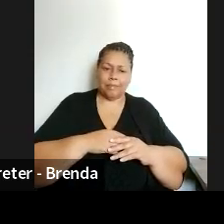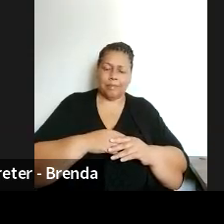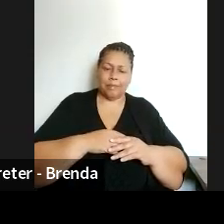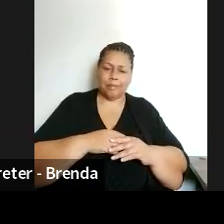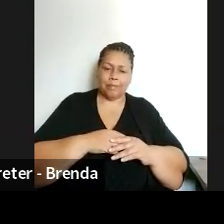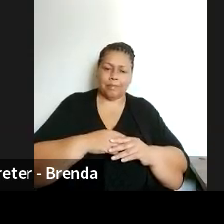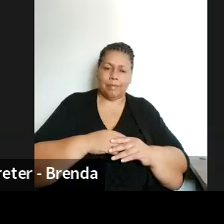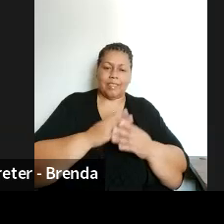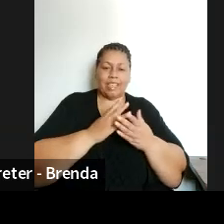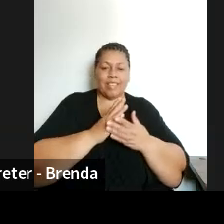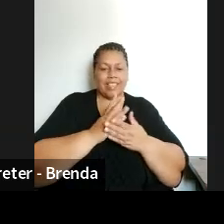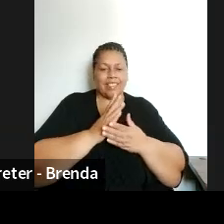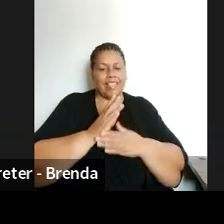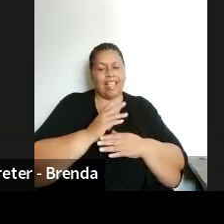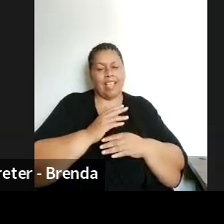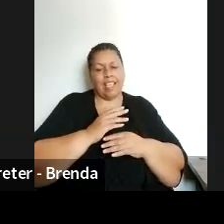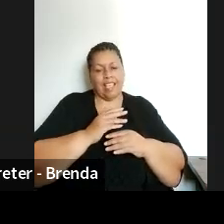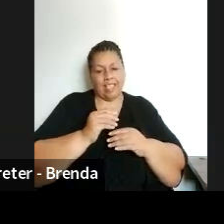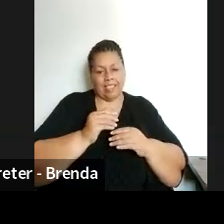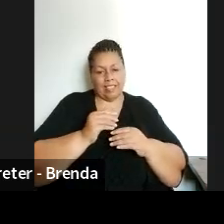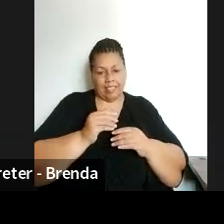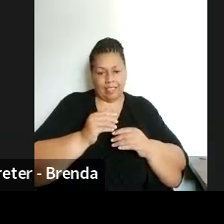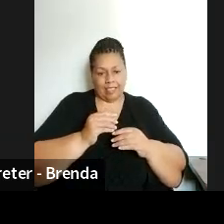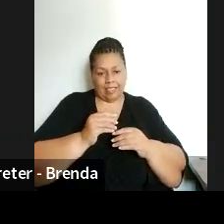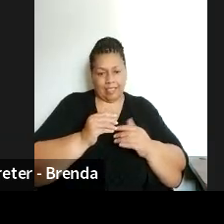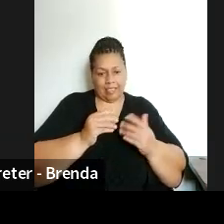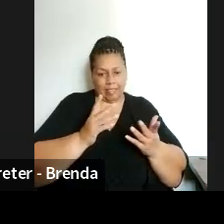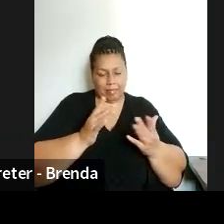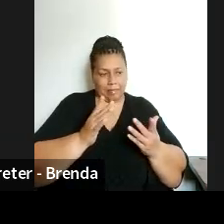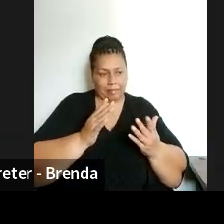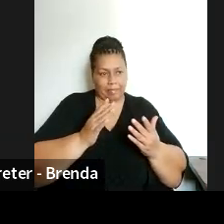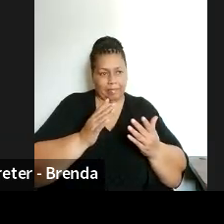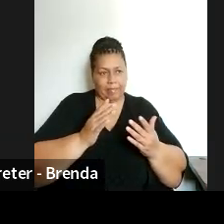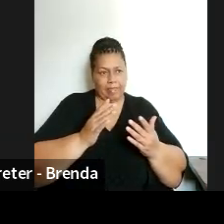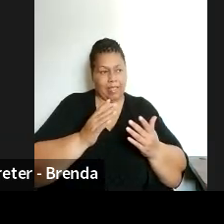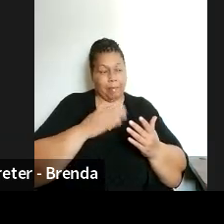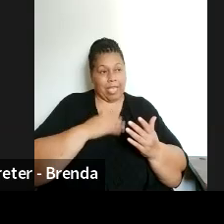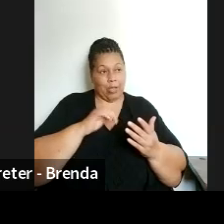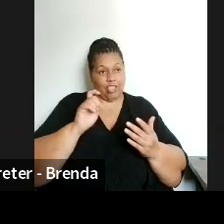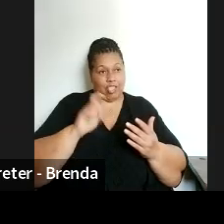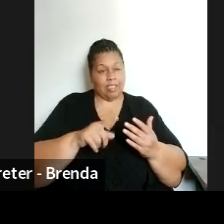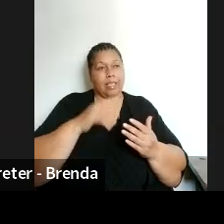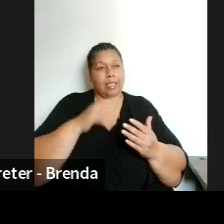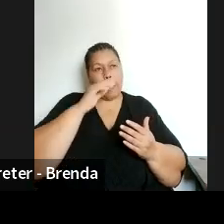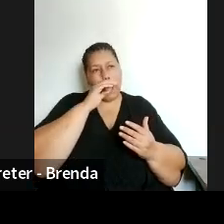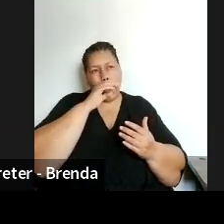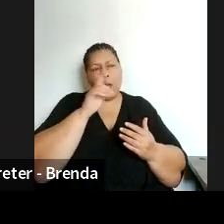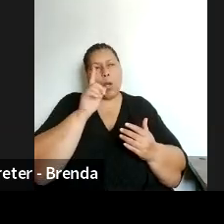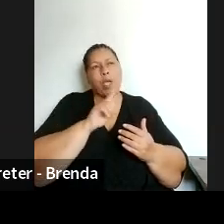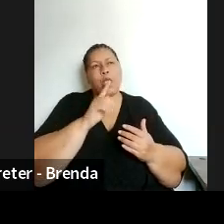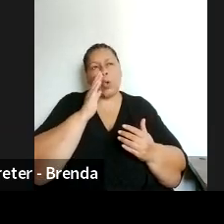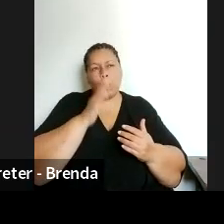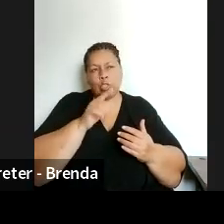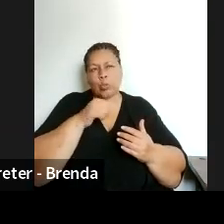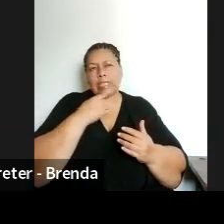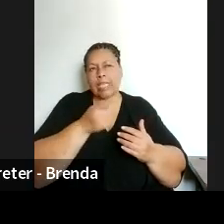All right. And to wrap up my questions, I'm just going to say, where would you tell people to go so they